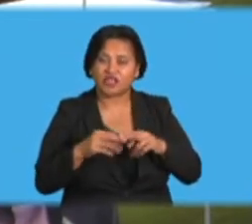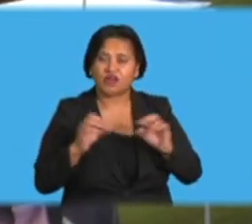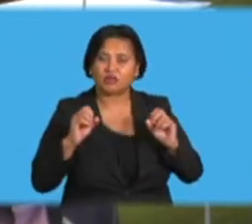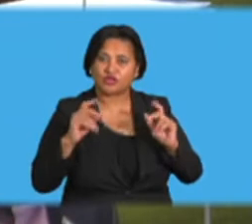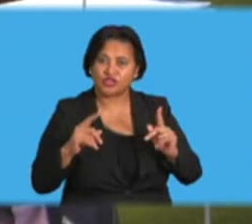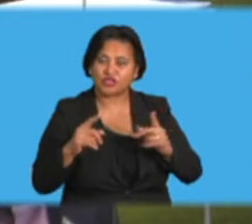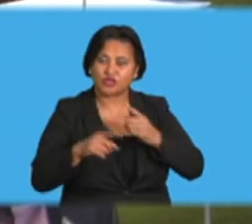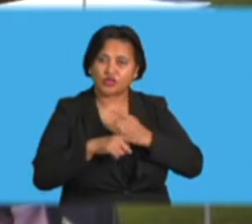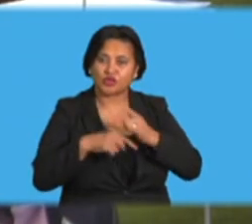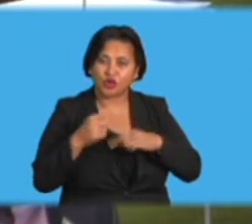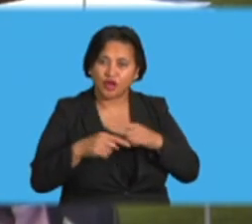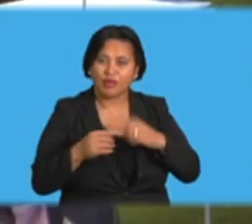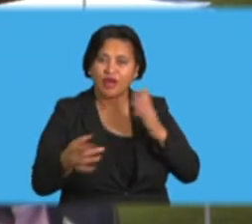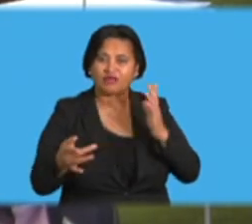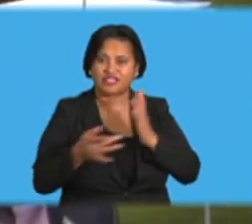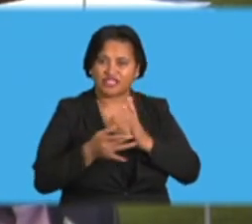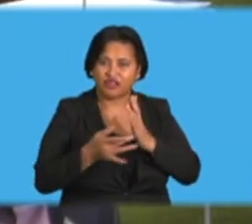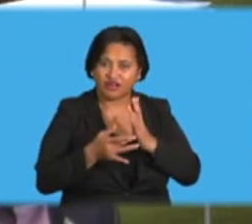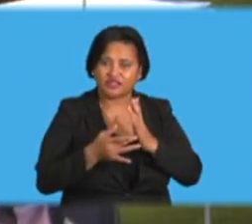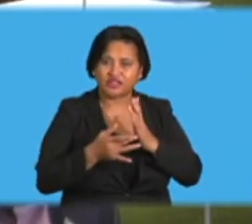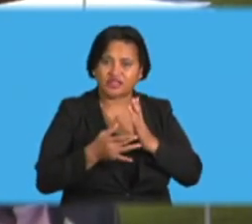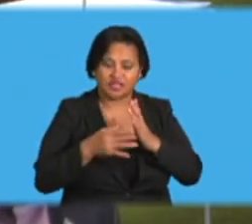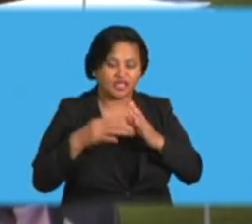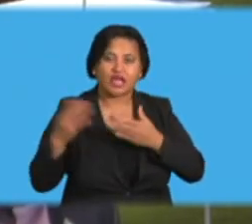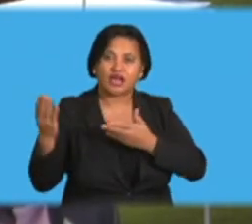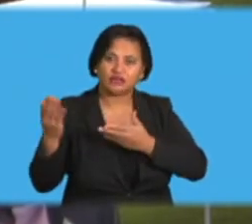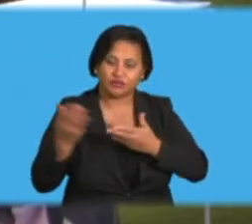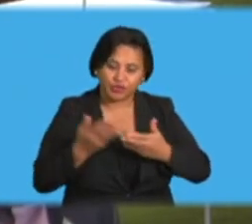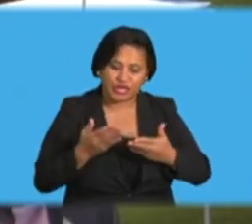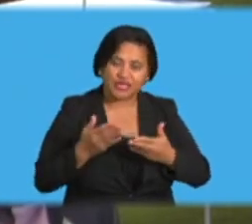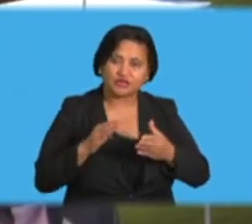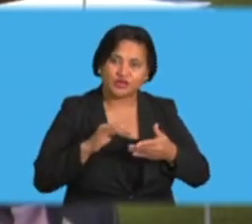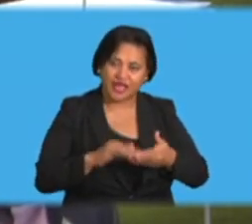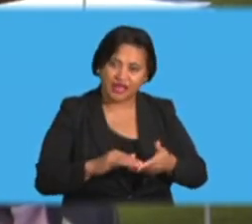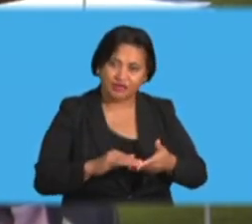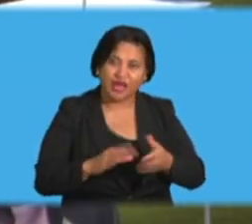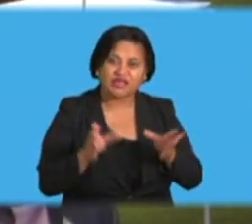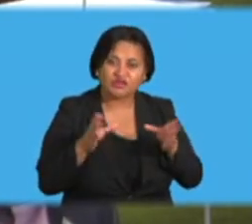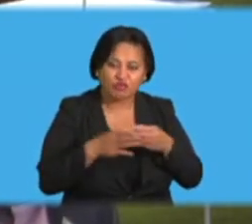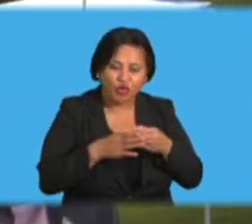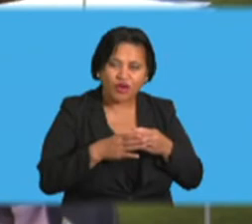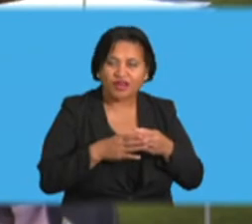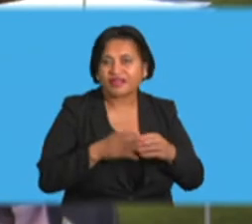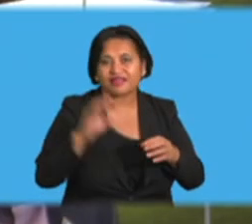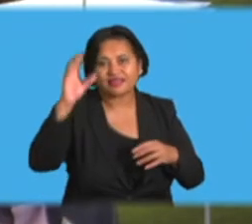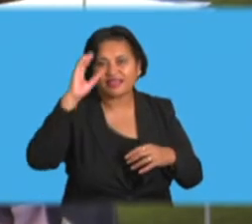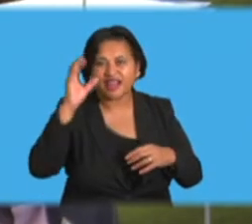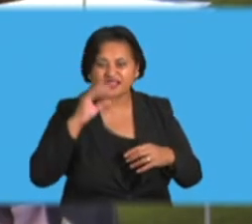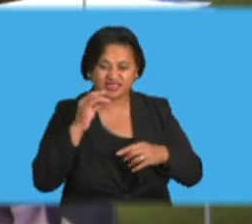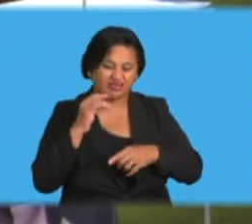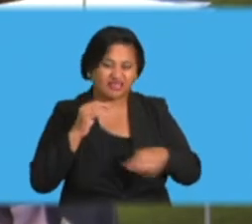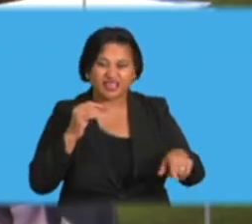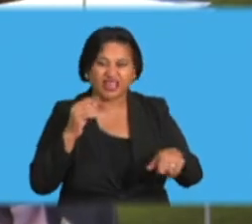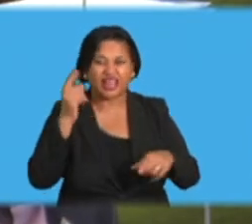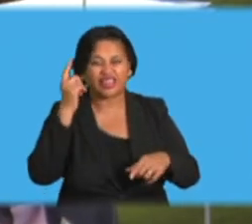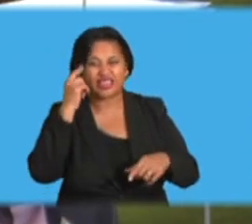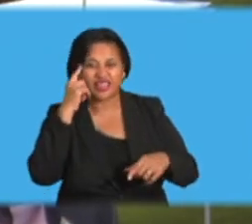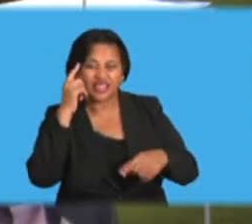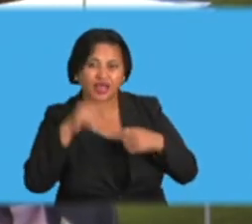the opportunities it brings for smaller developing member countries. While advanced countries are thinking about new technologies such as robotics